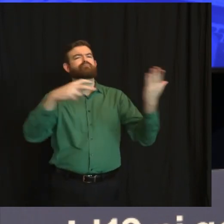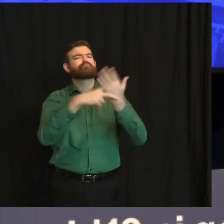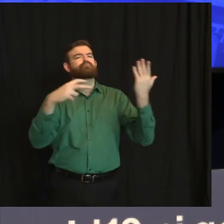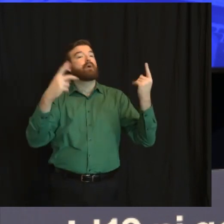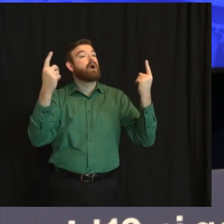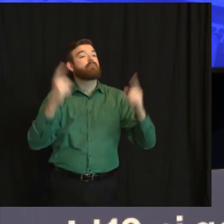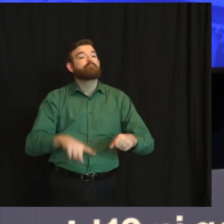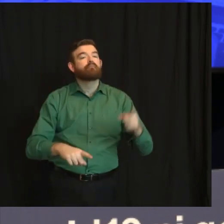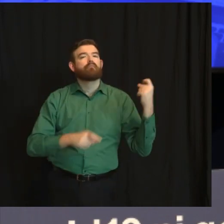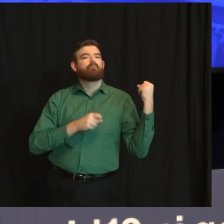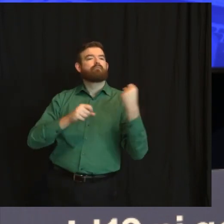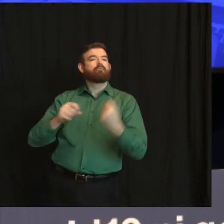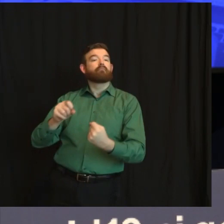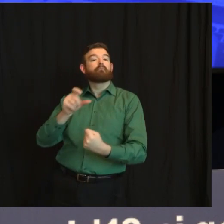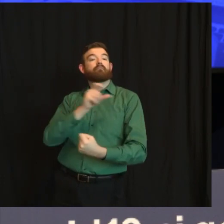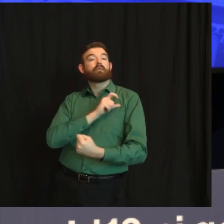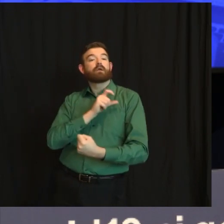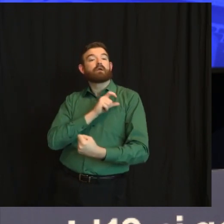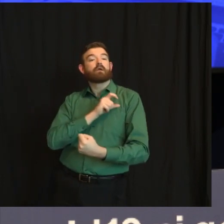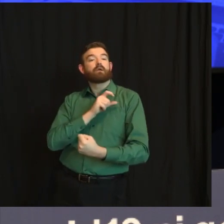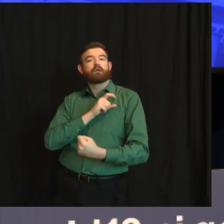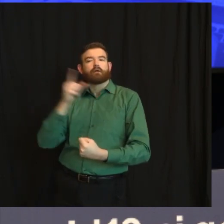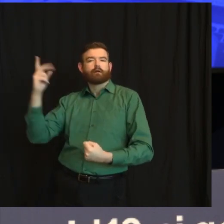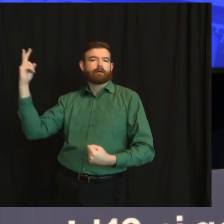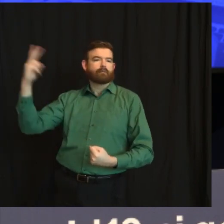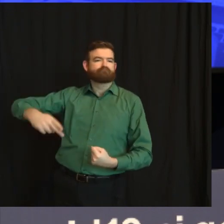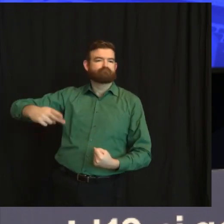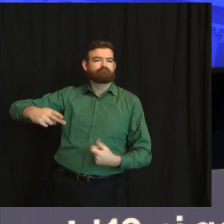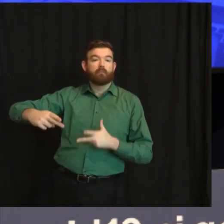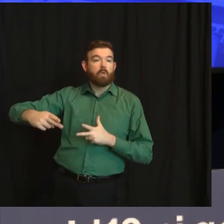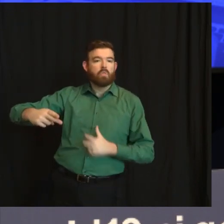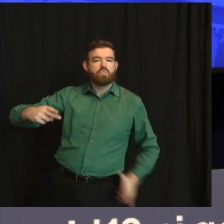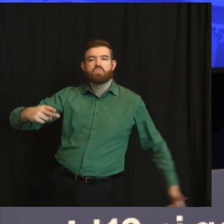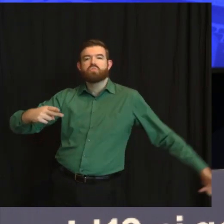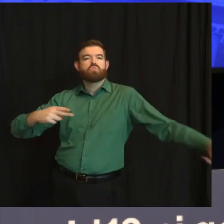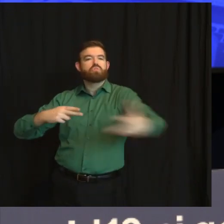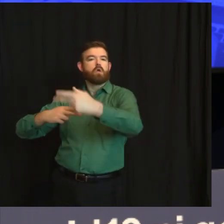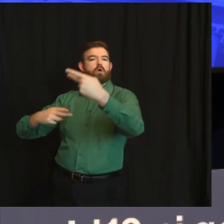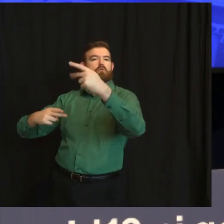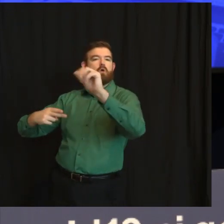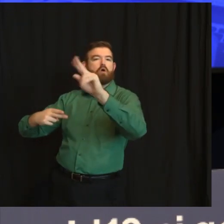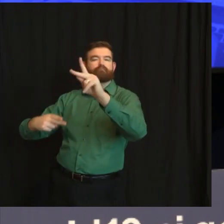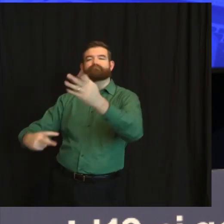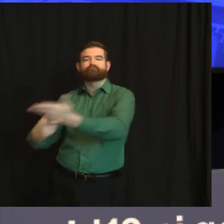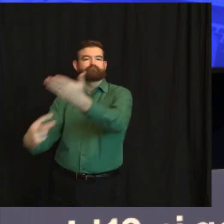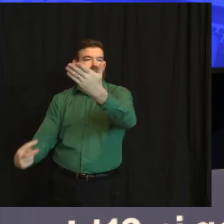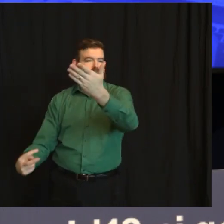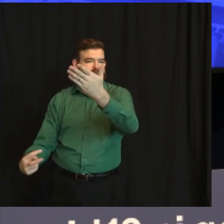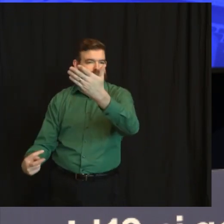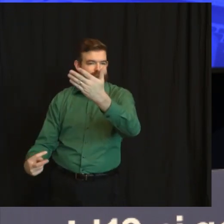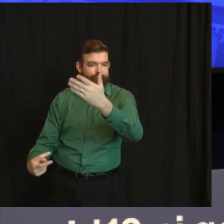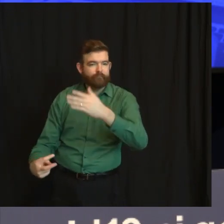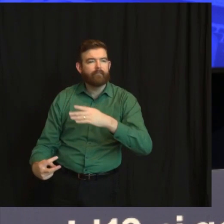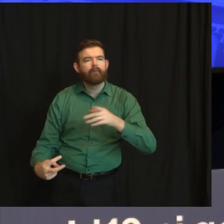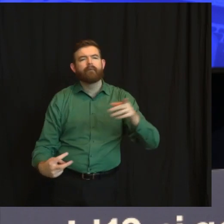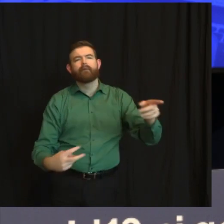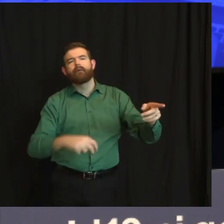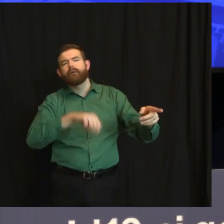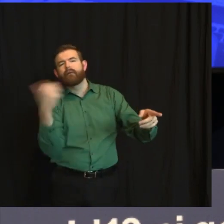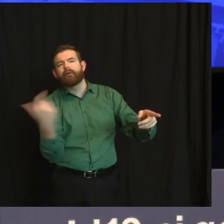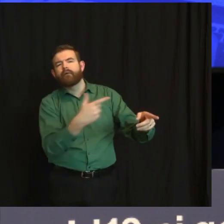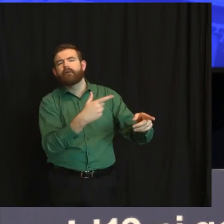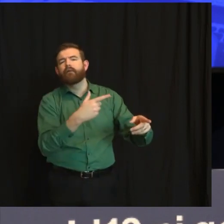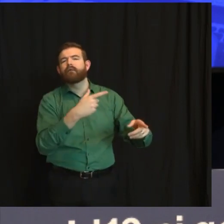a park, cited for EO violation. In Galloway, an owner of a tobacco shop who had been warned a few times